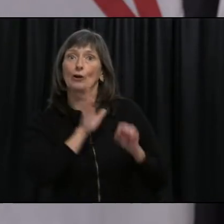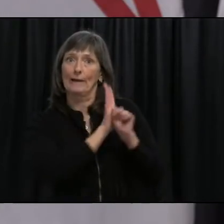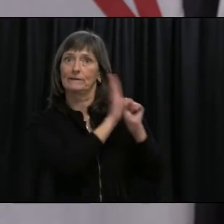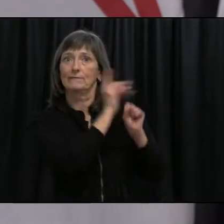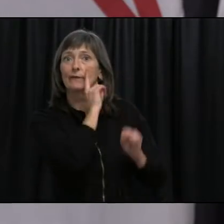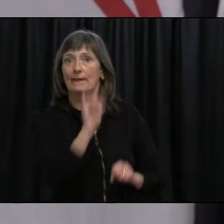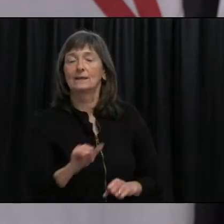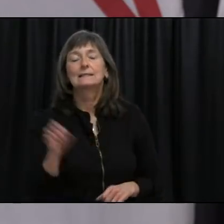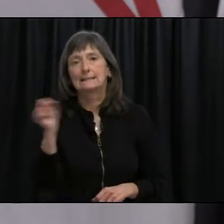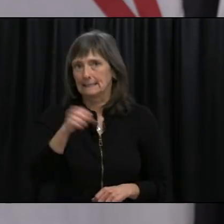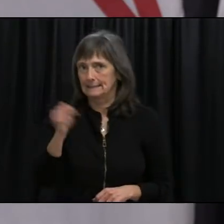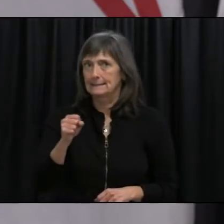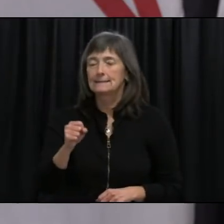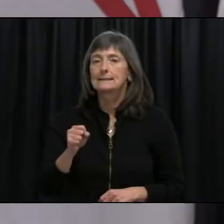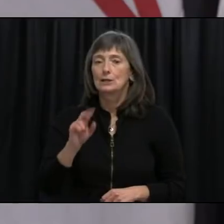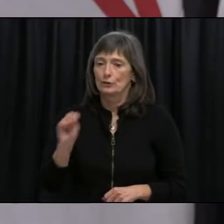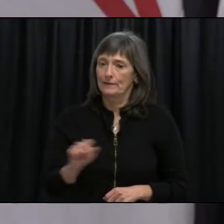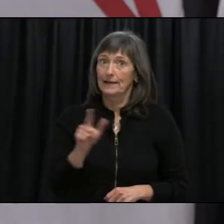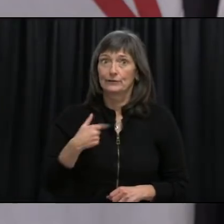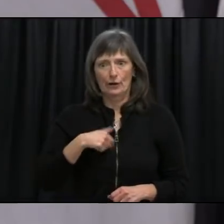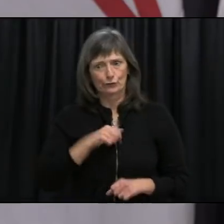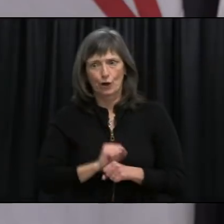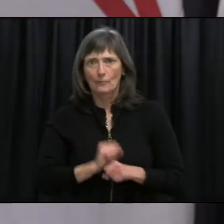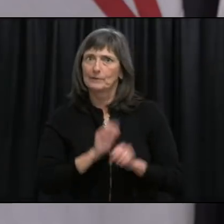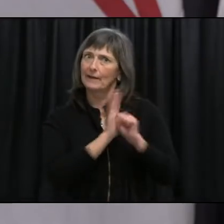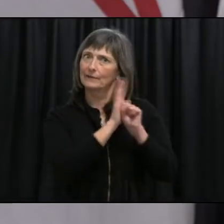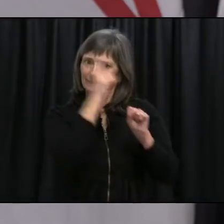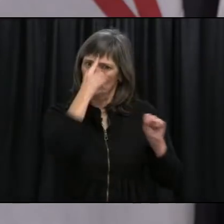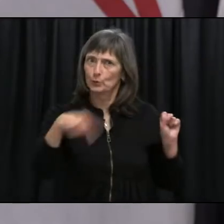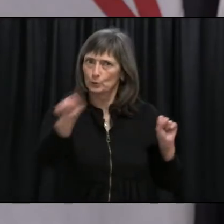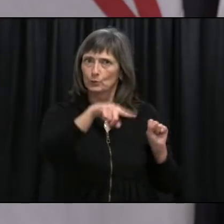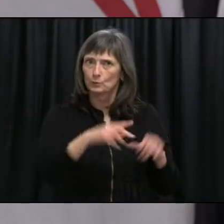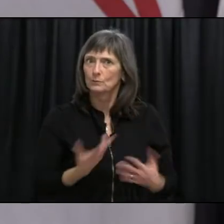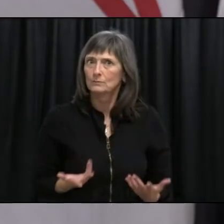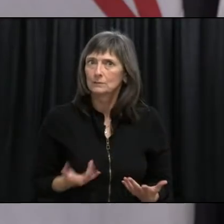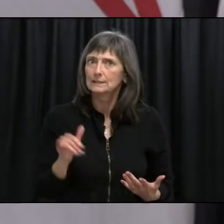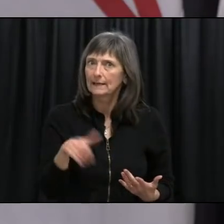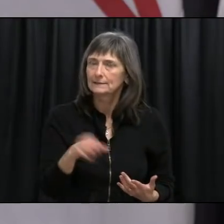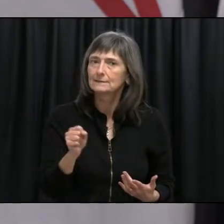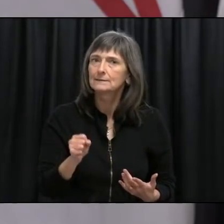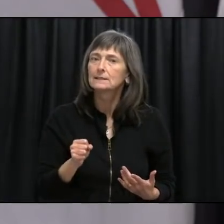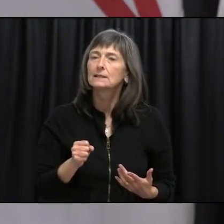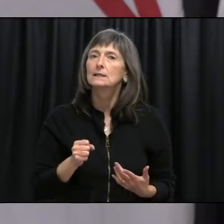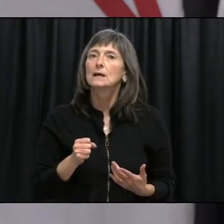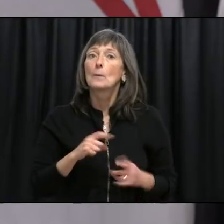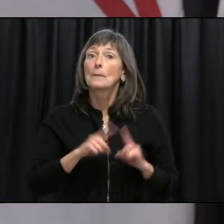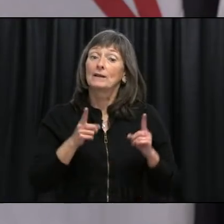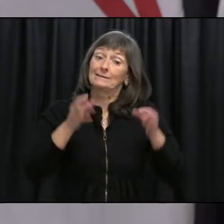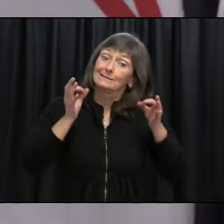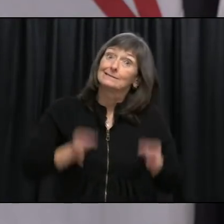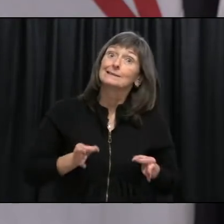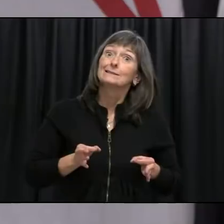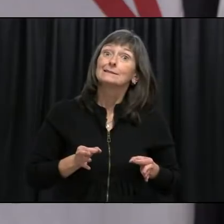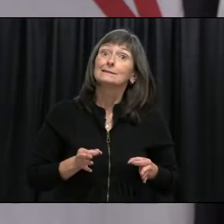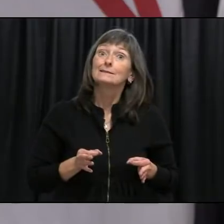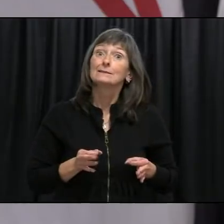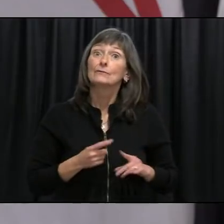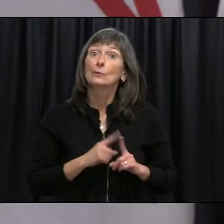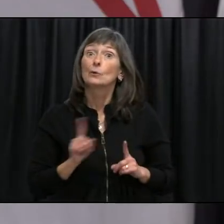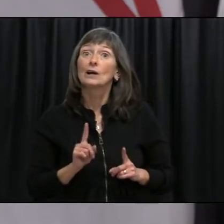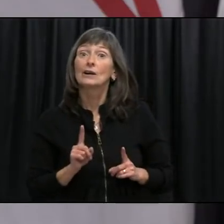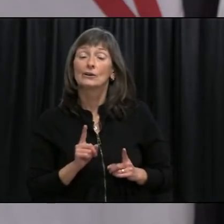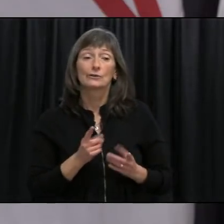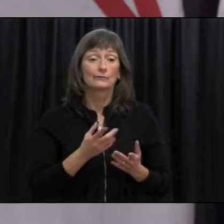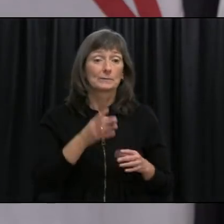all advocating for Newfoundlanders and Labradorians. That's our job. But these are decisions that are being made based on